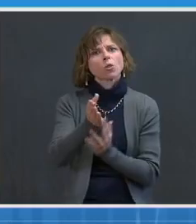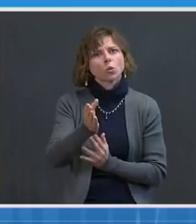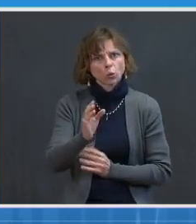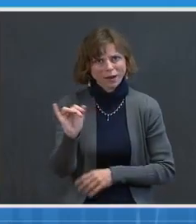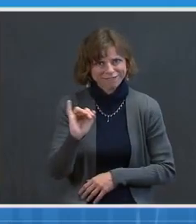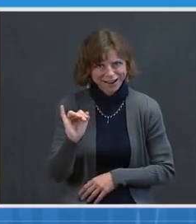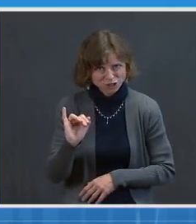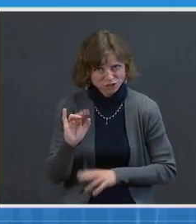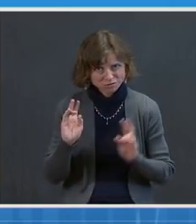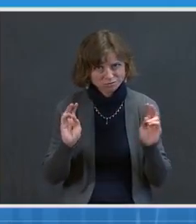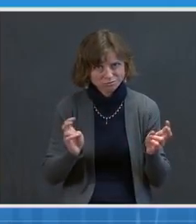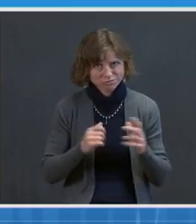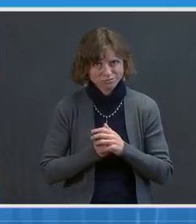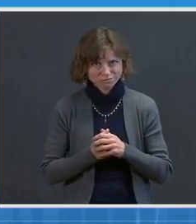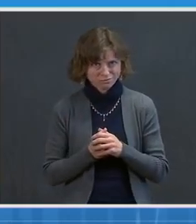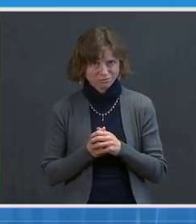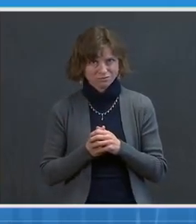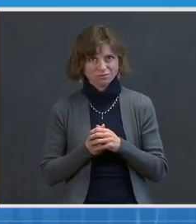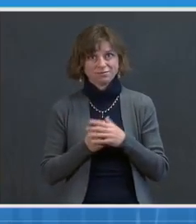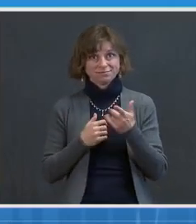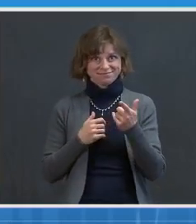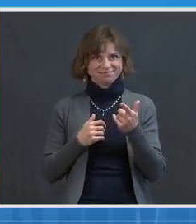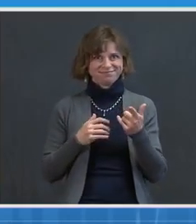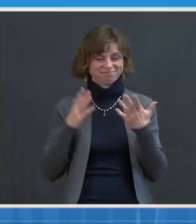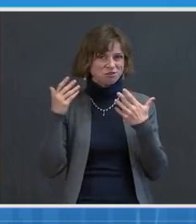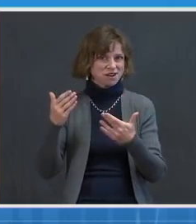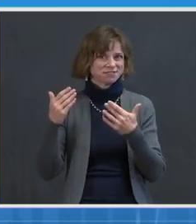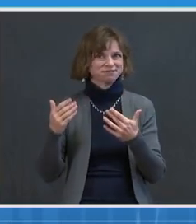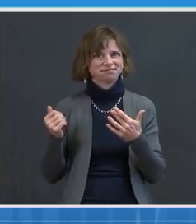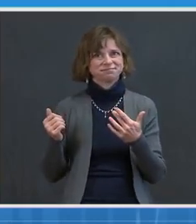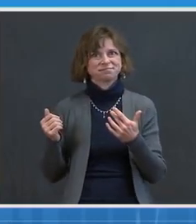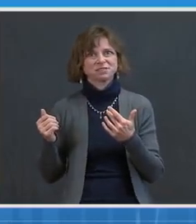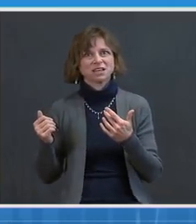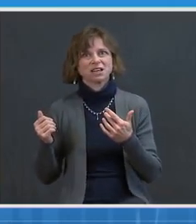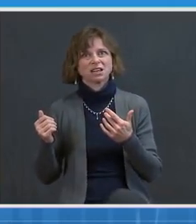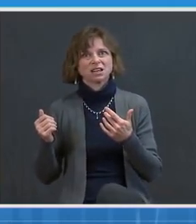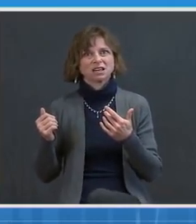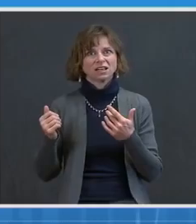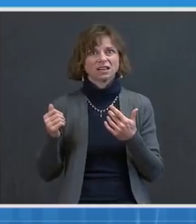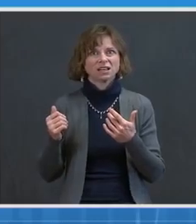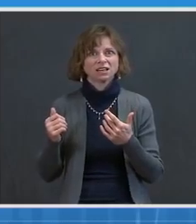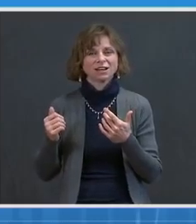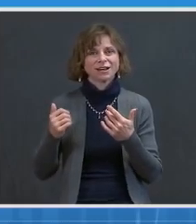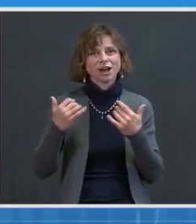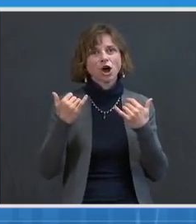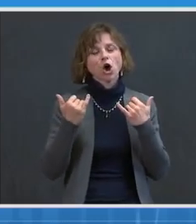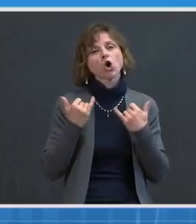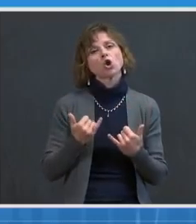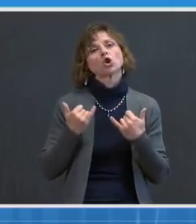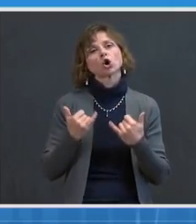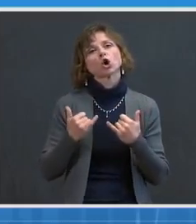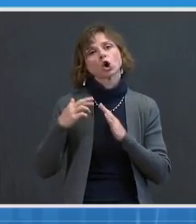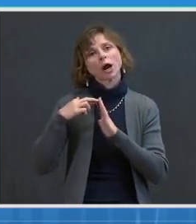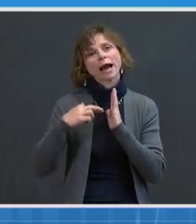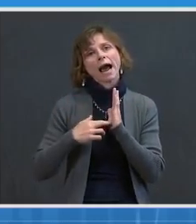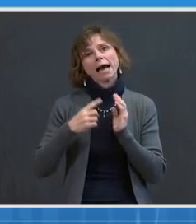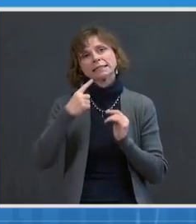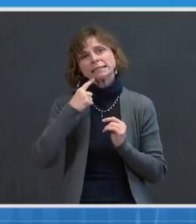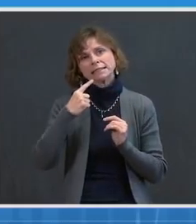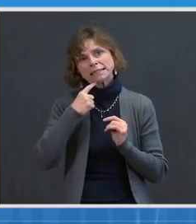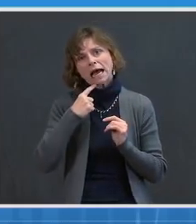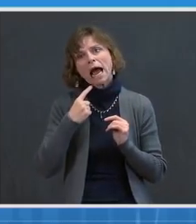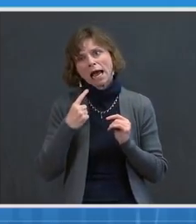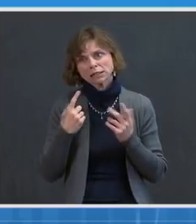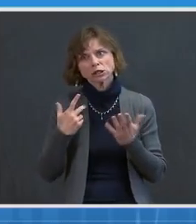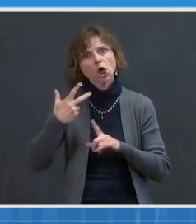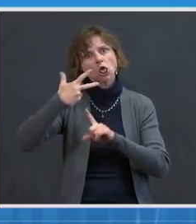Thank you for that question. Go ahead. Our current guidance says that 3 months is the